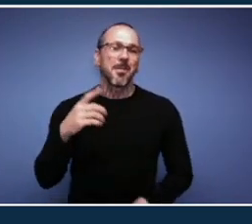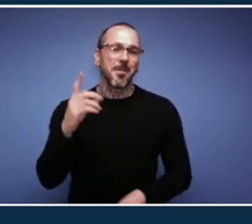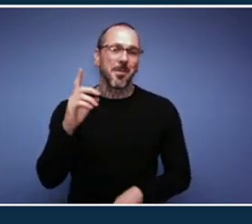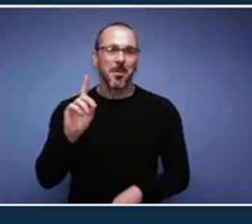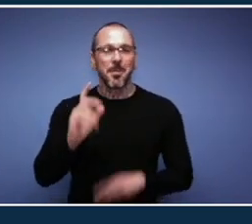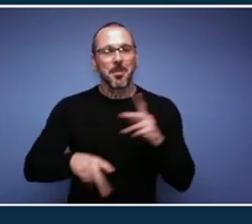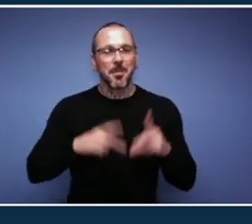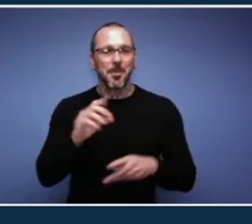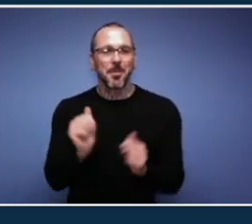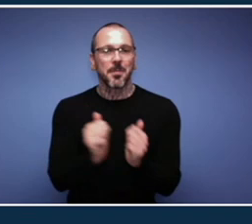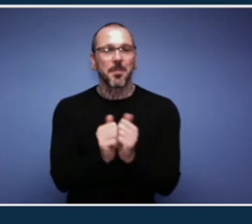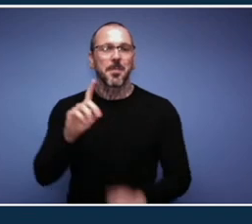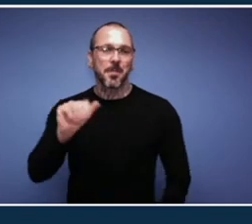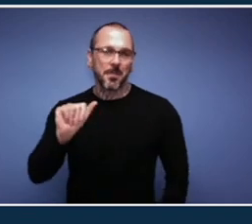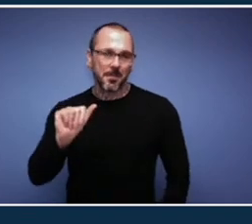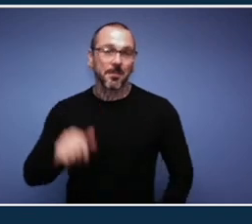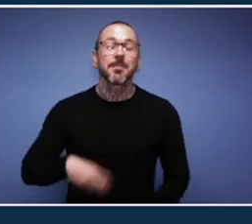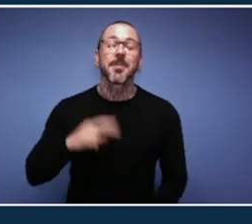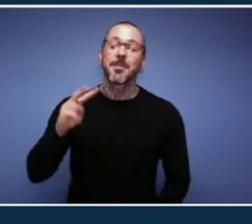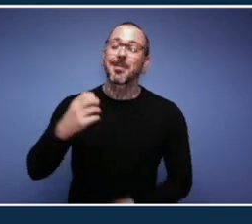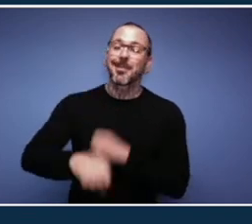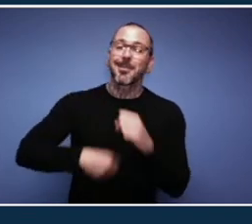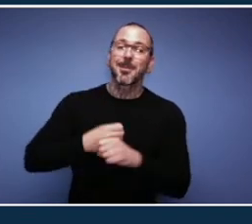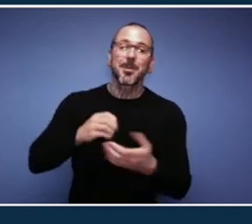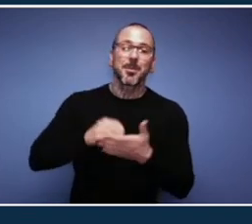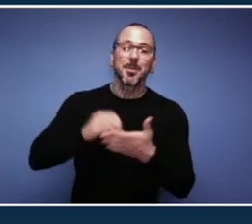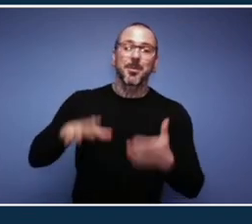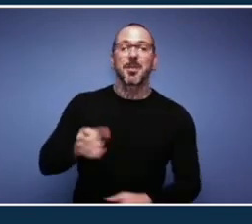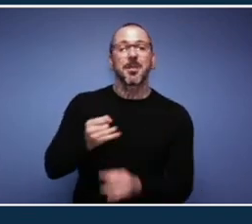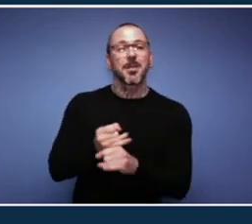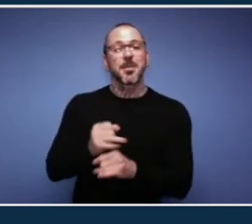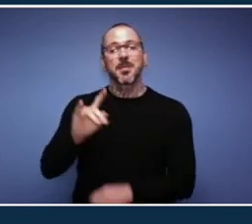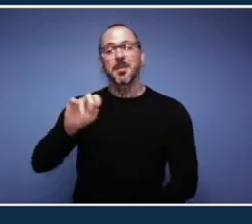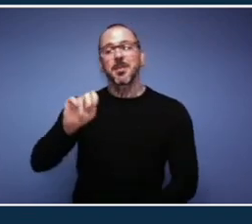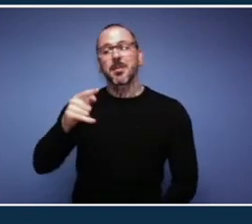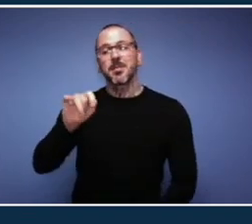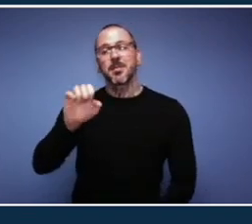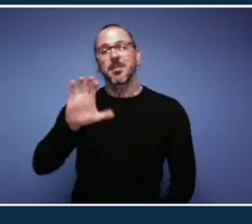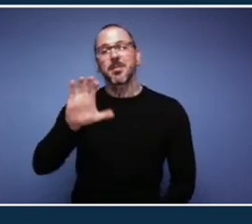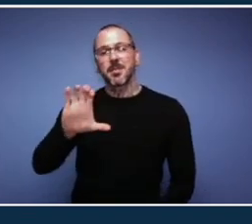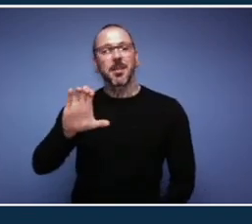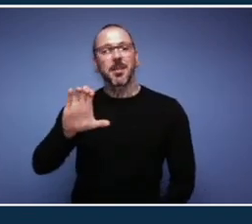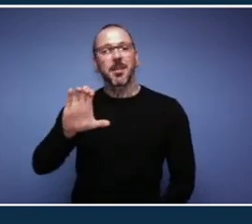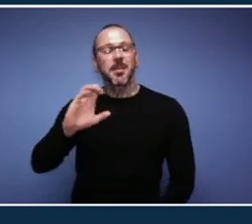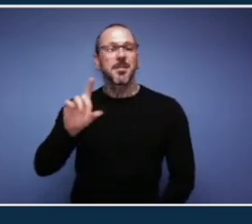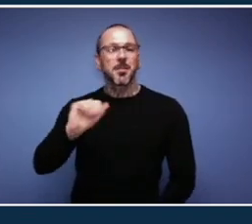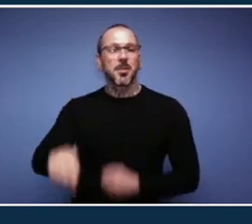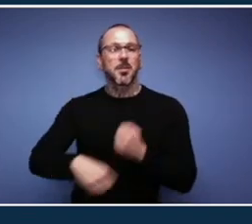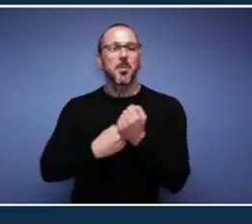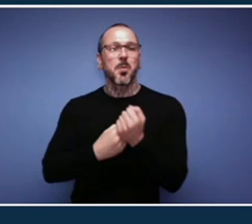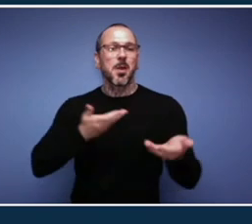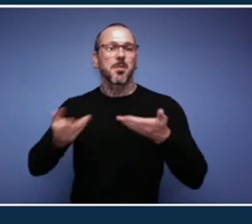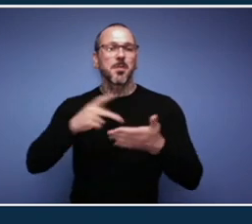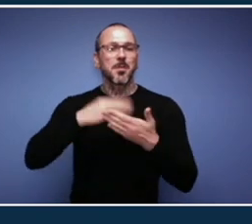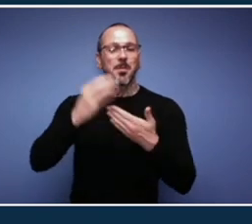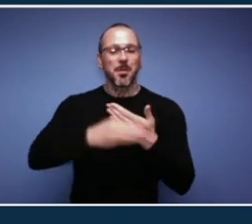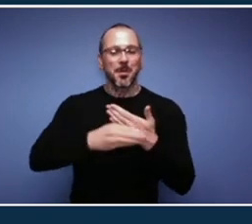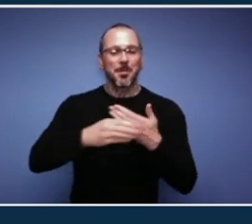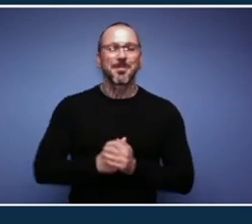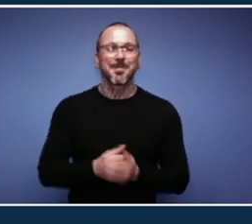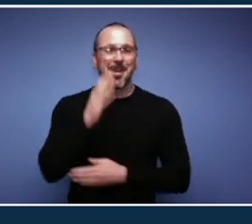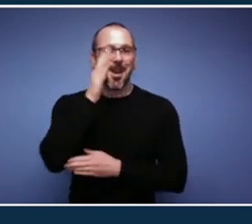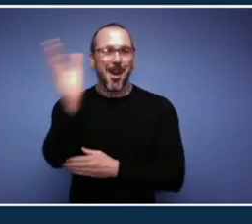Lewis. I'm a second-year student in the Kingstec Disabilities Supports and Services program and will be your online MC for